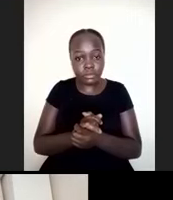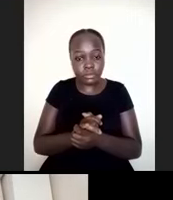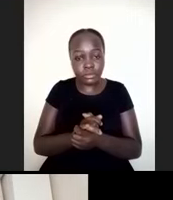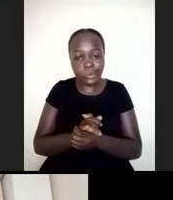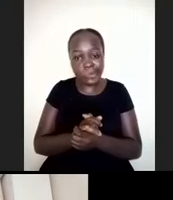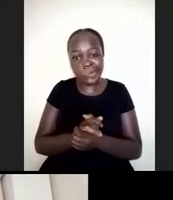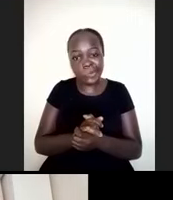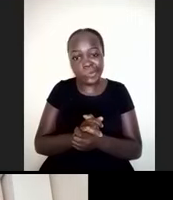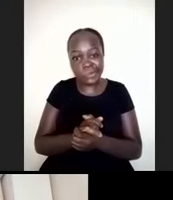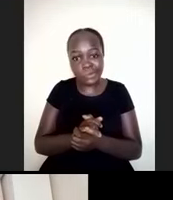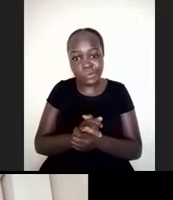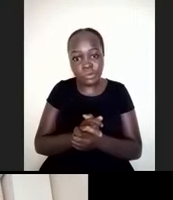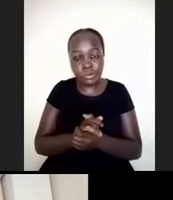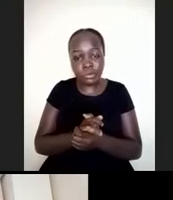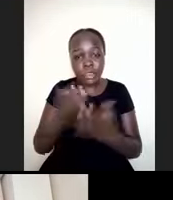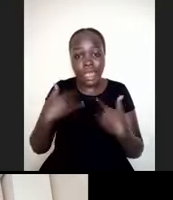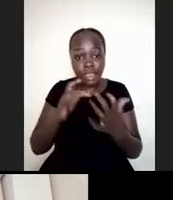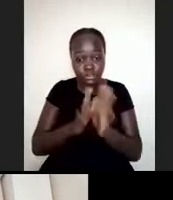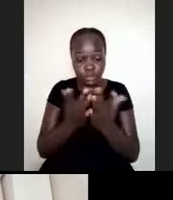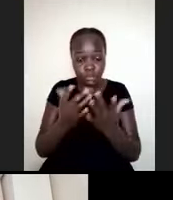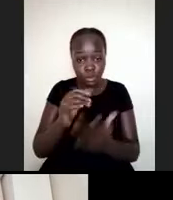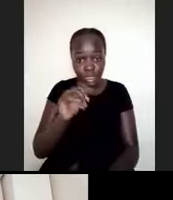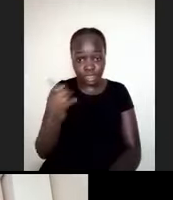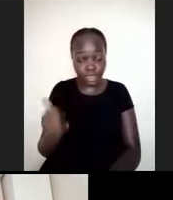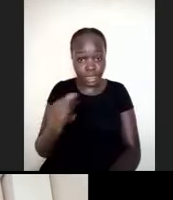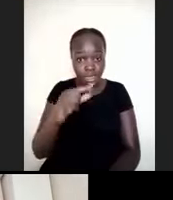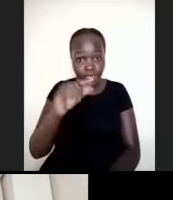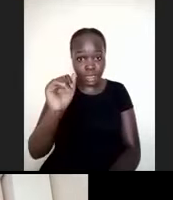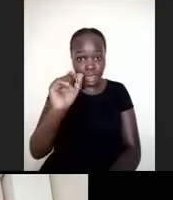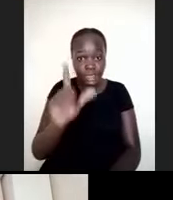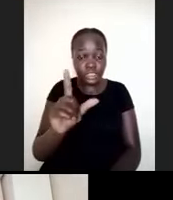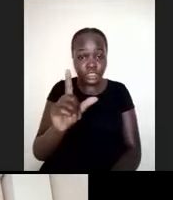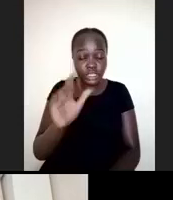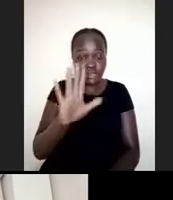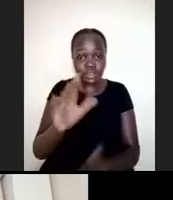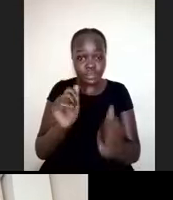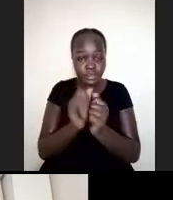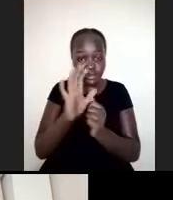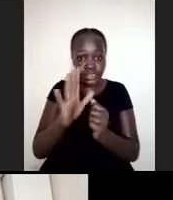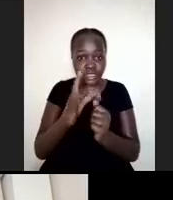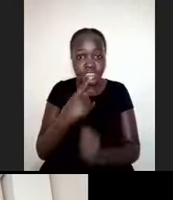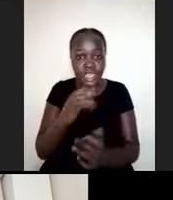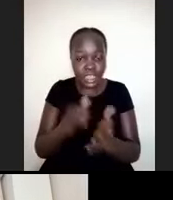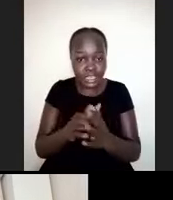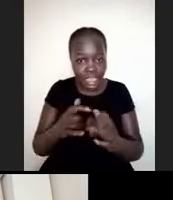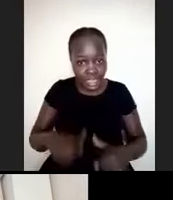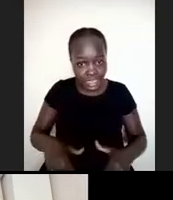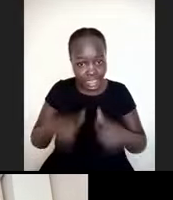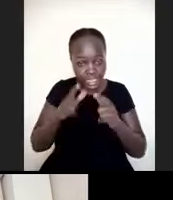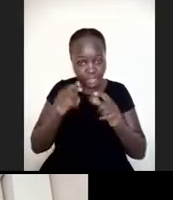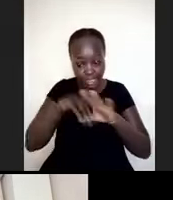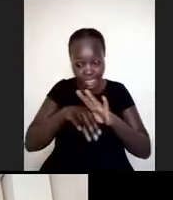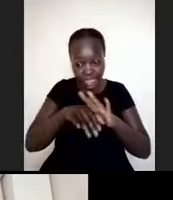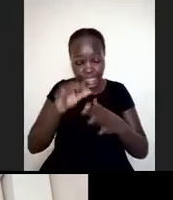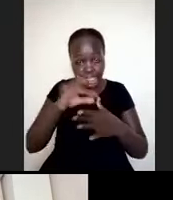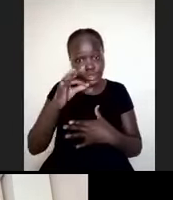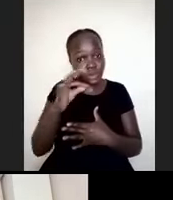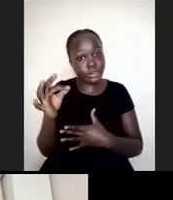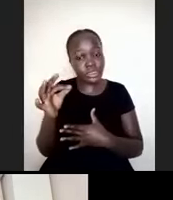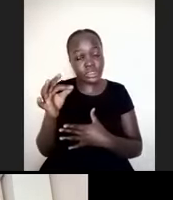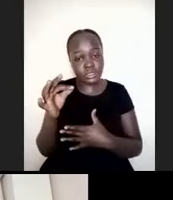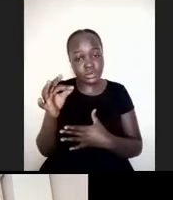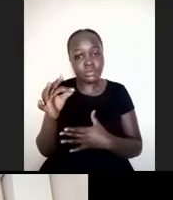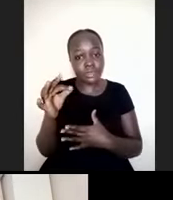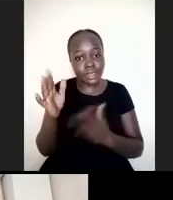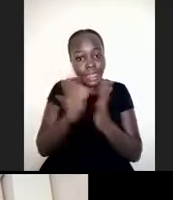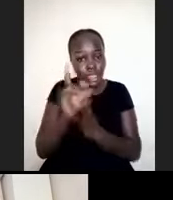This is Galatians 5:16. It says, so I say, live by the Spirit, and you